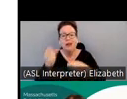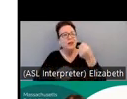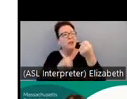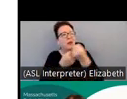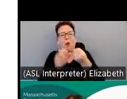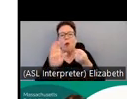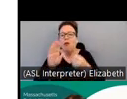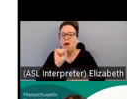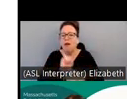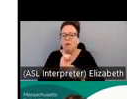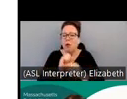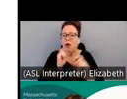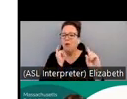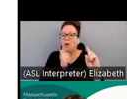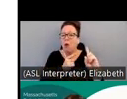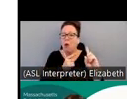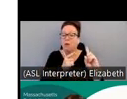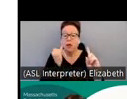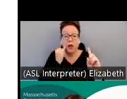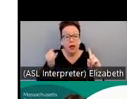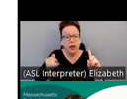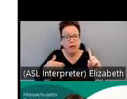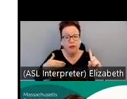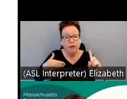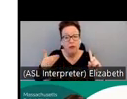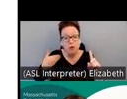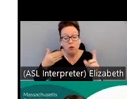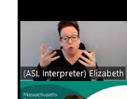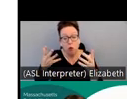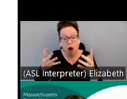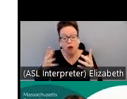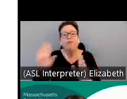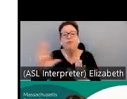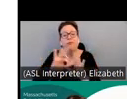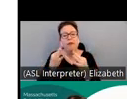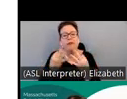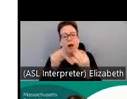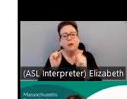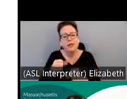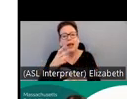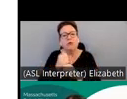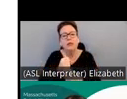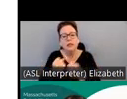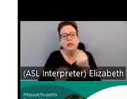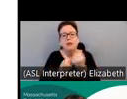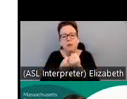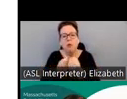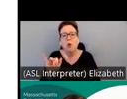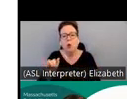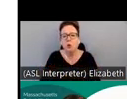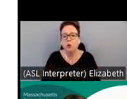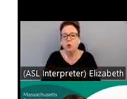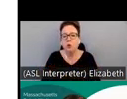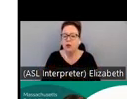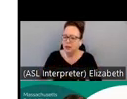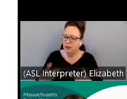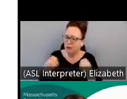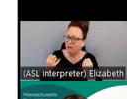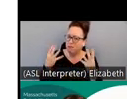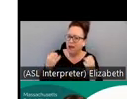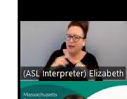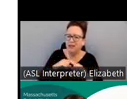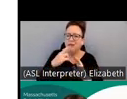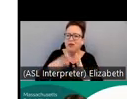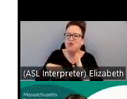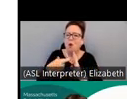next geners want, their families can receive support from this team as well. So we have a number of roles available